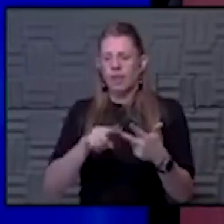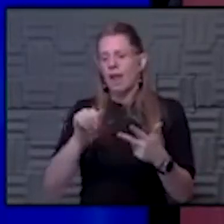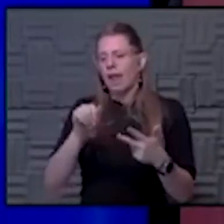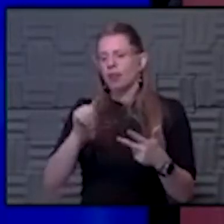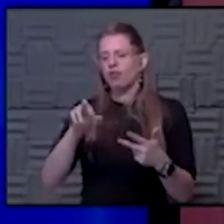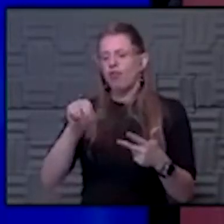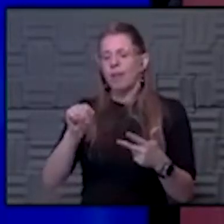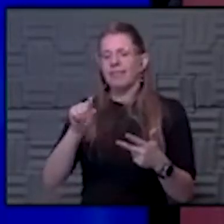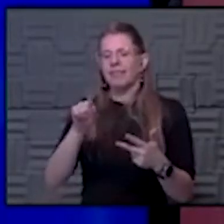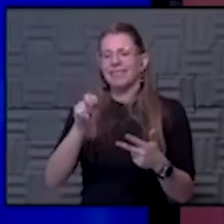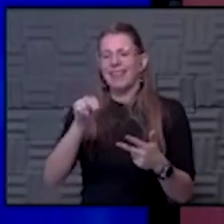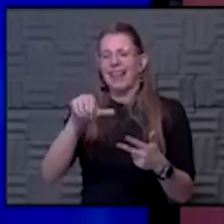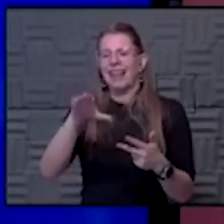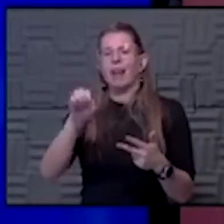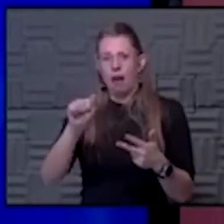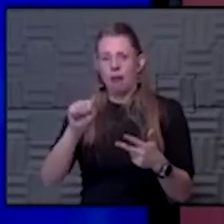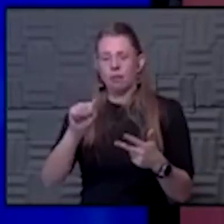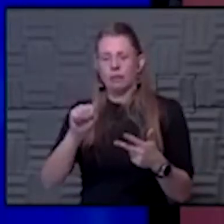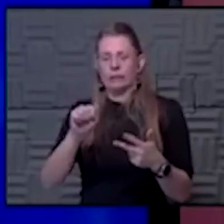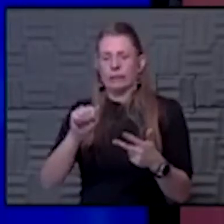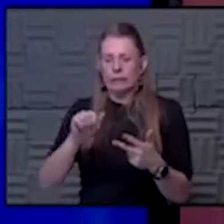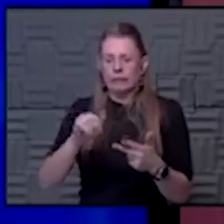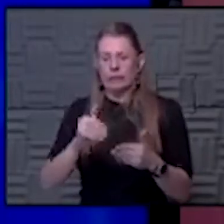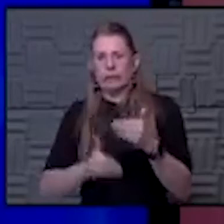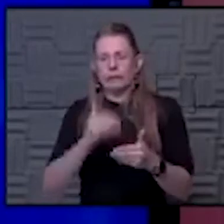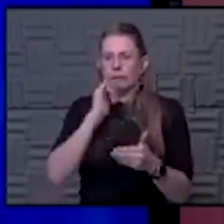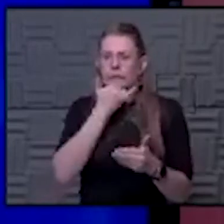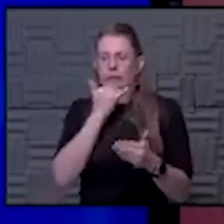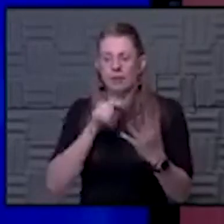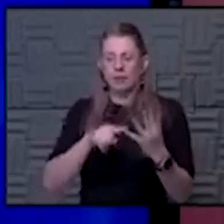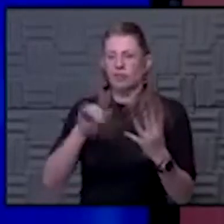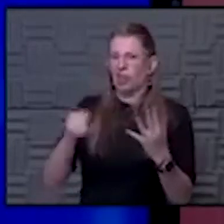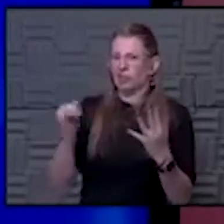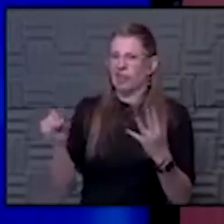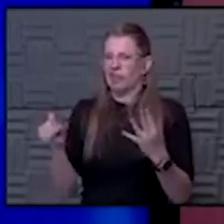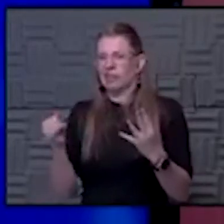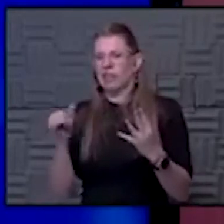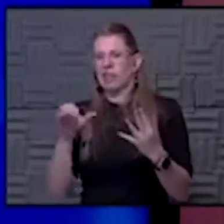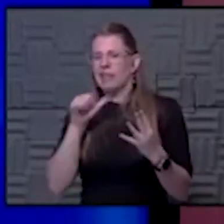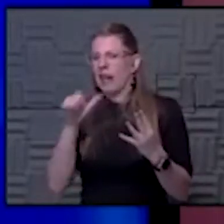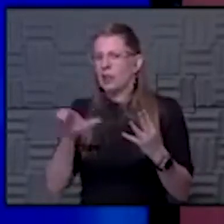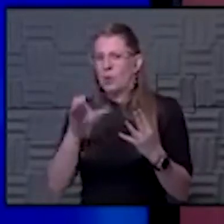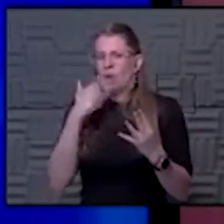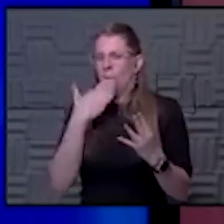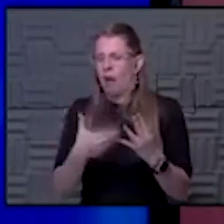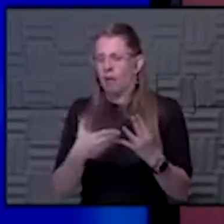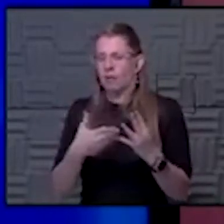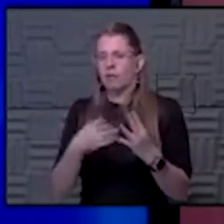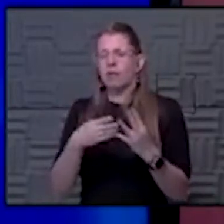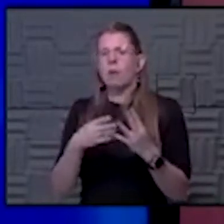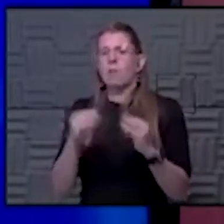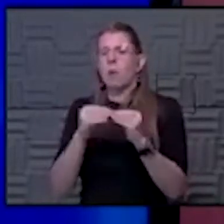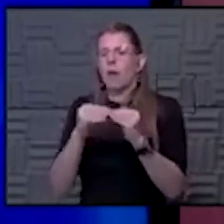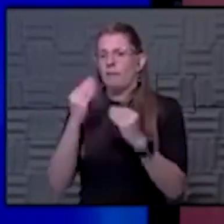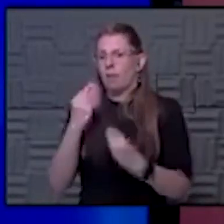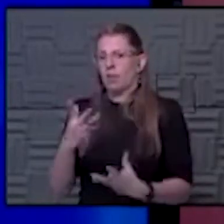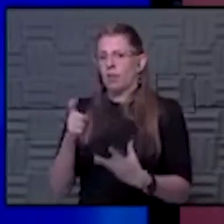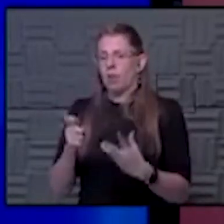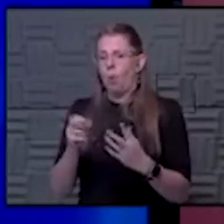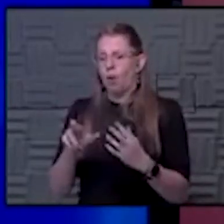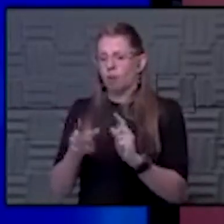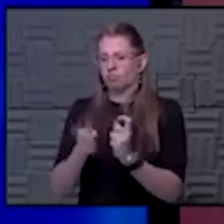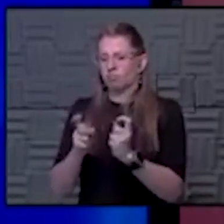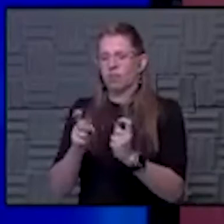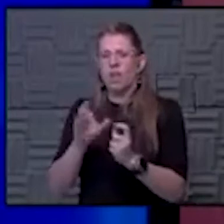and so that one's going to have to get more data. Johnson & Johnson isn't doing as well, and so they're going to have to go get more information or maybe even reformulate their vaccine a little bit.